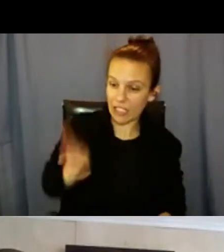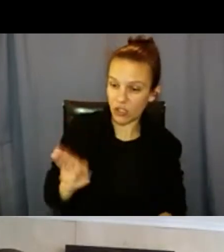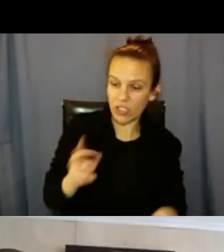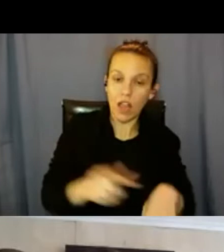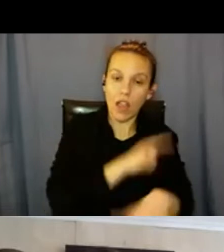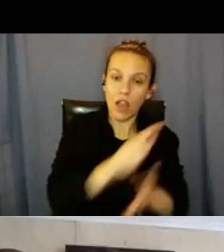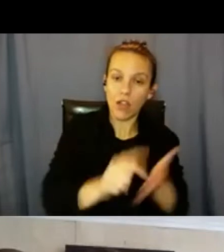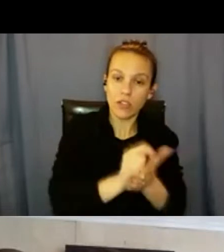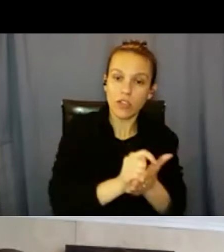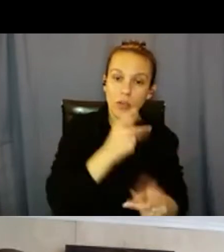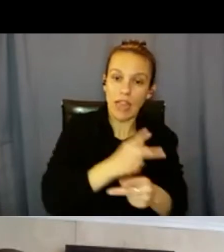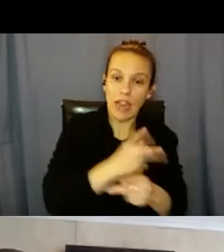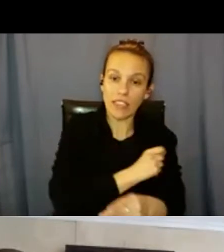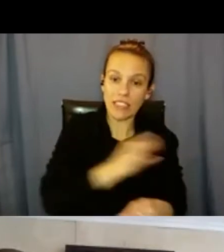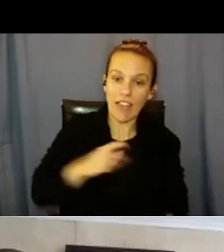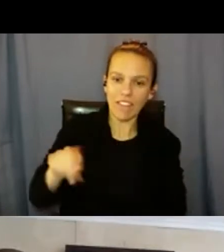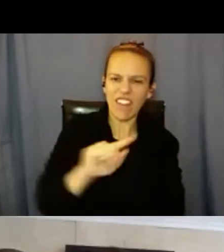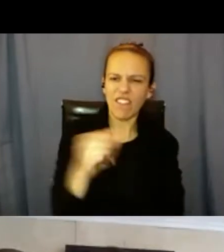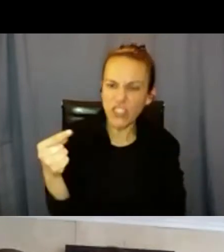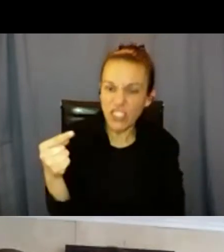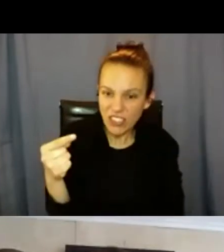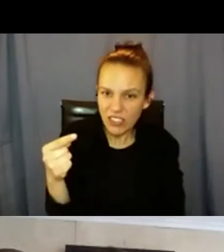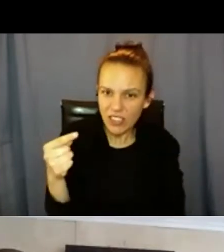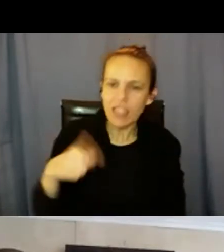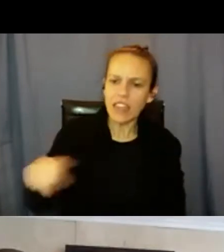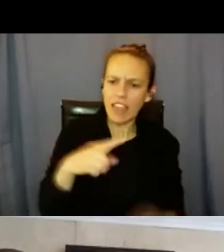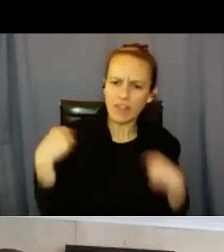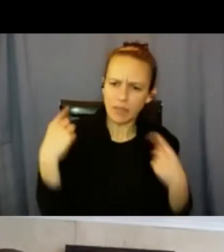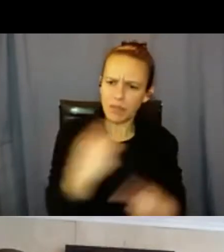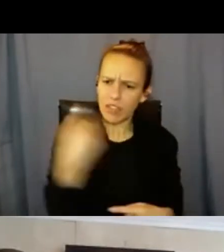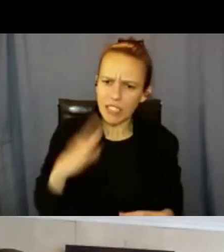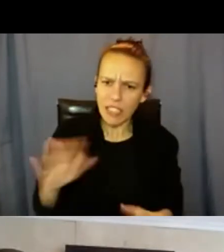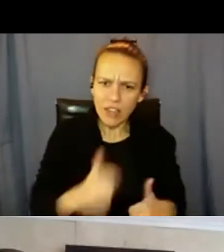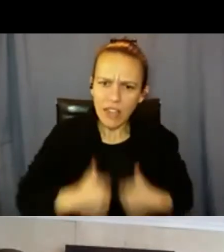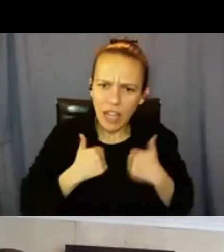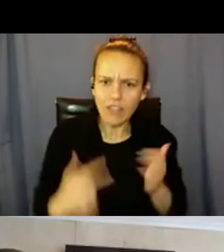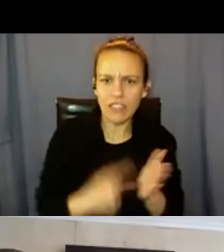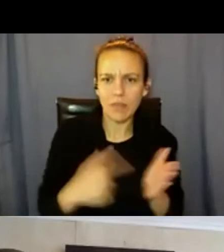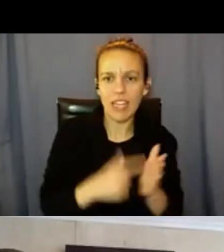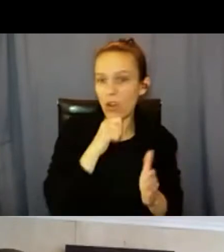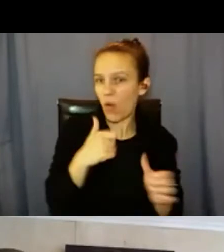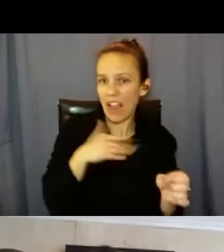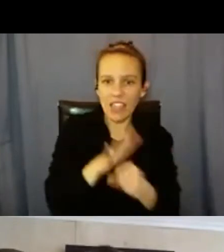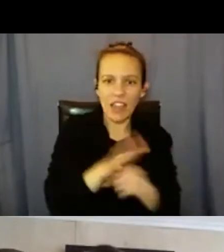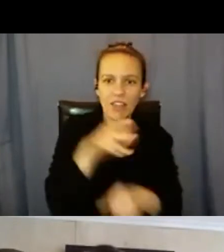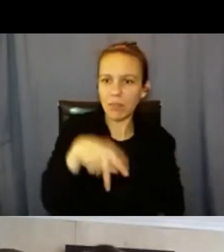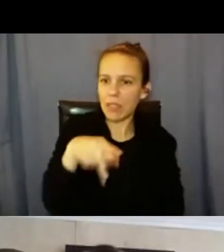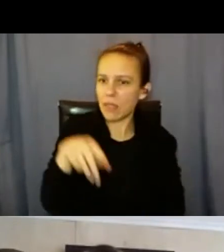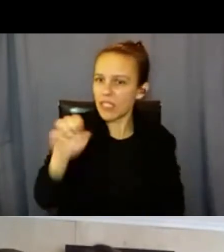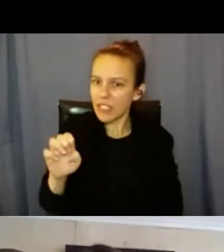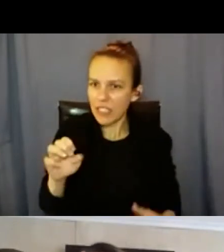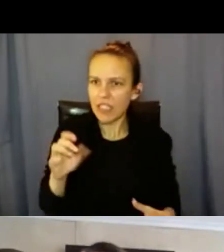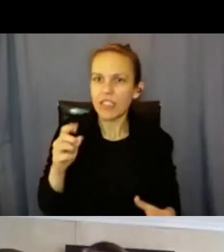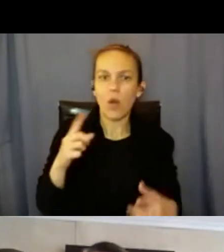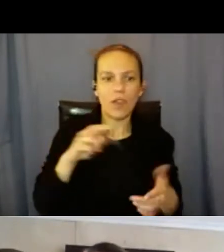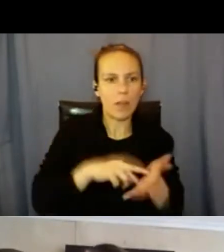is first. They've put their lives on the line, sometimes without enough PPE, and we get saved first, and